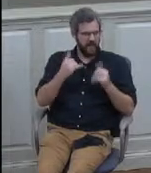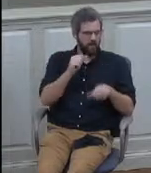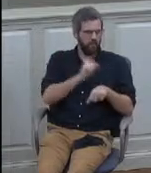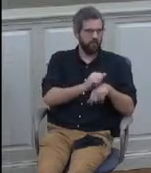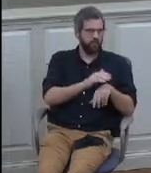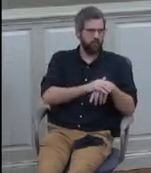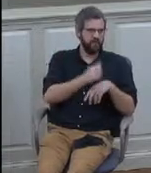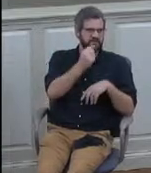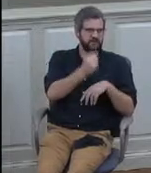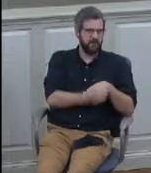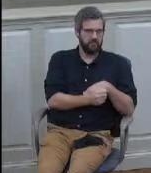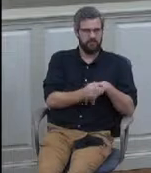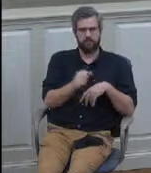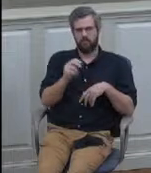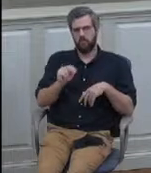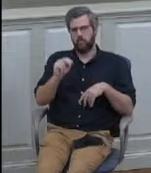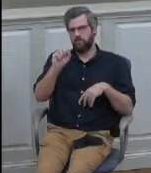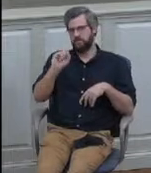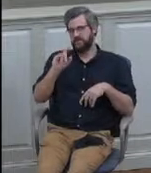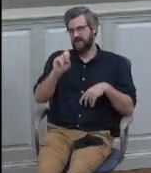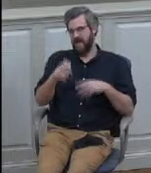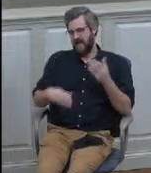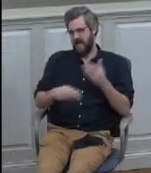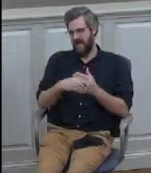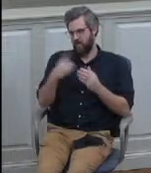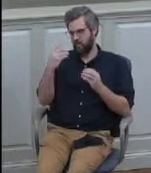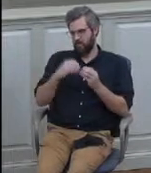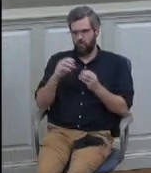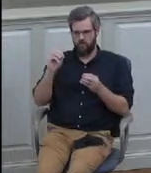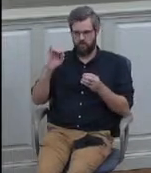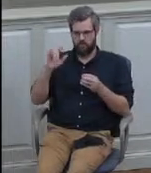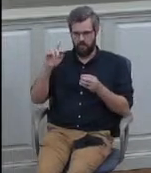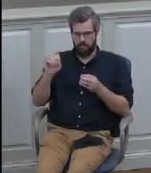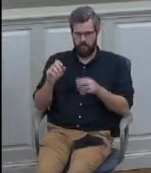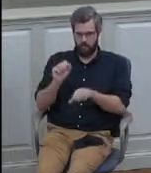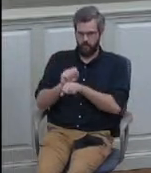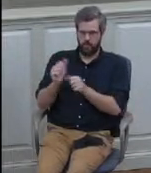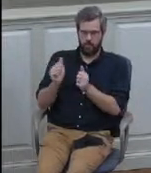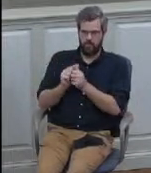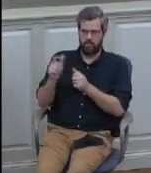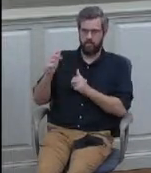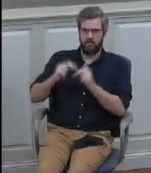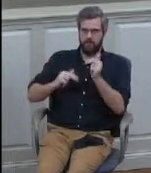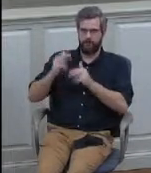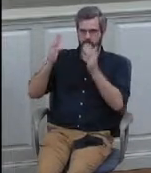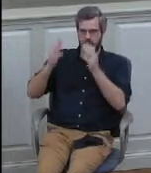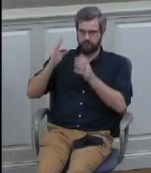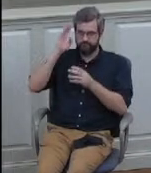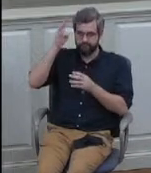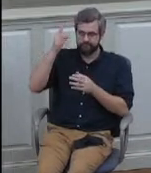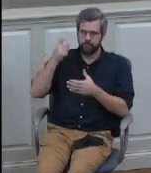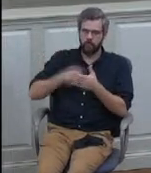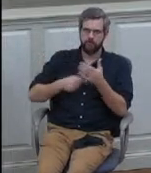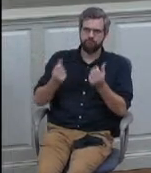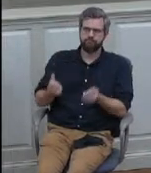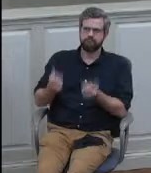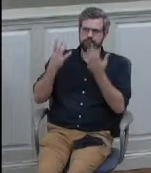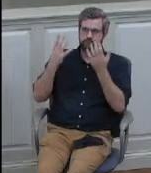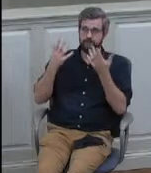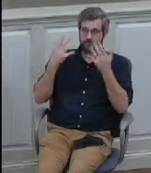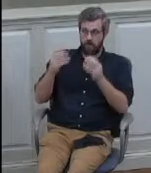the north side. I'm working with the trail builder now to come up with an estimate for that work to bring to you